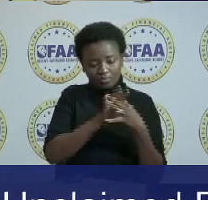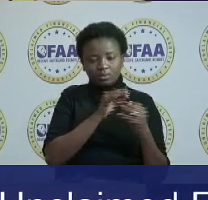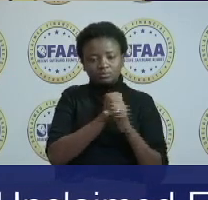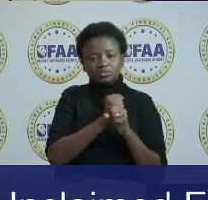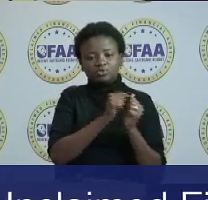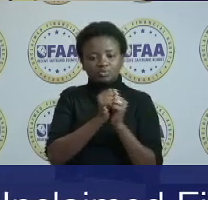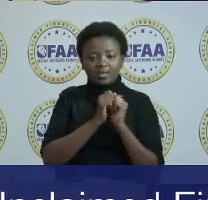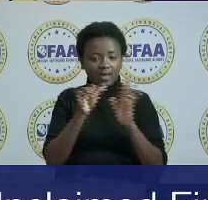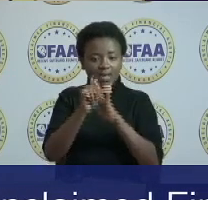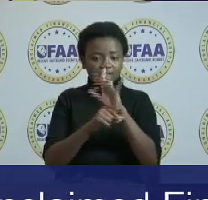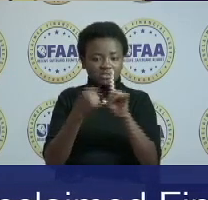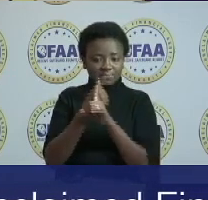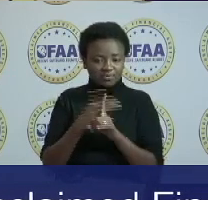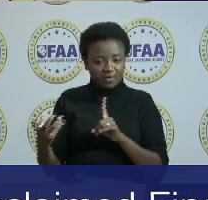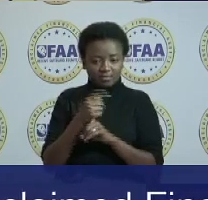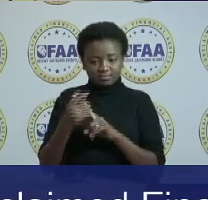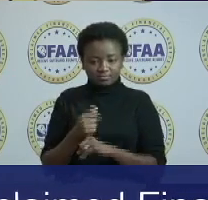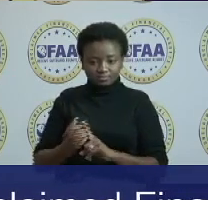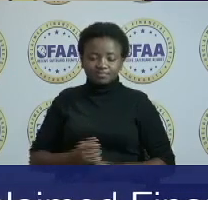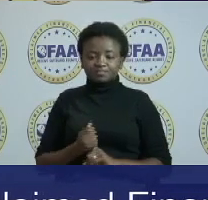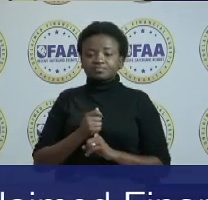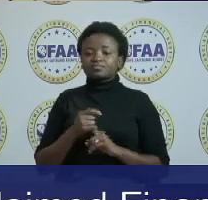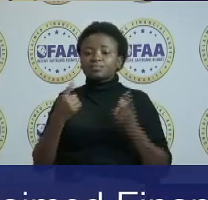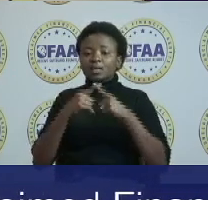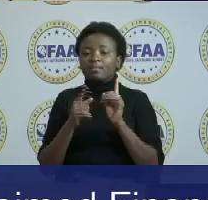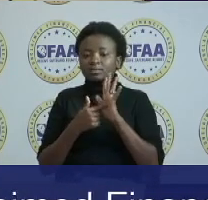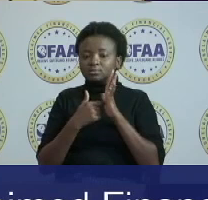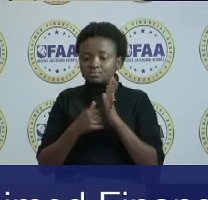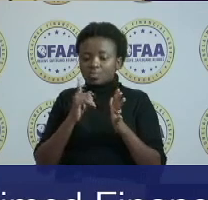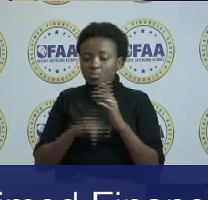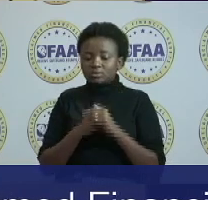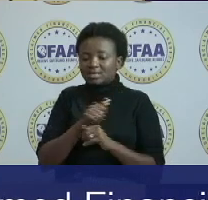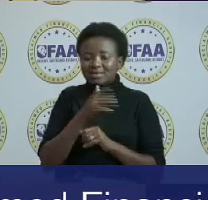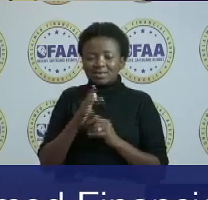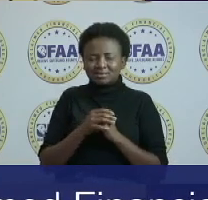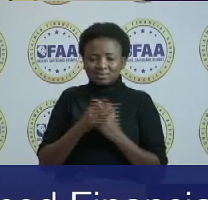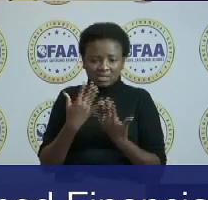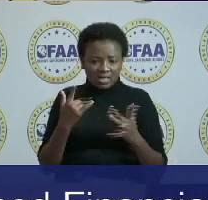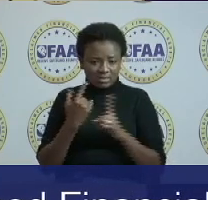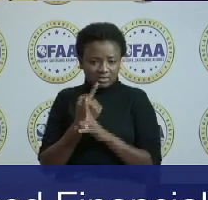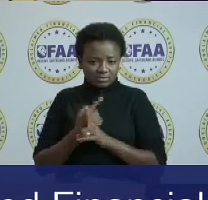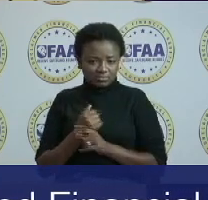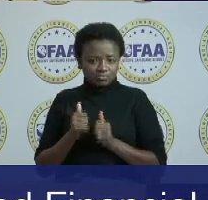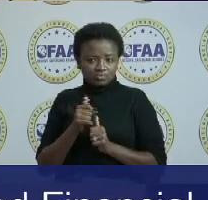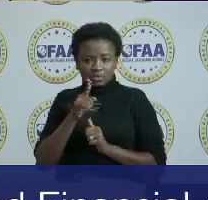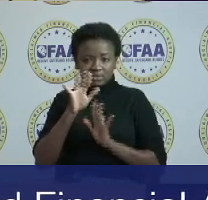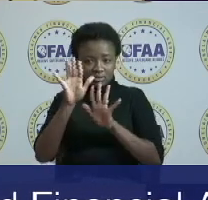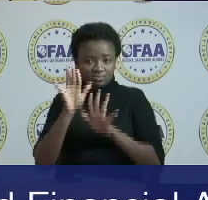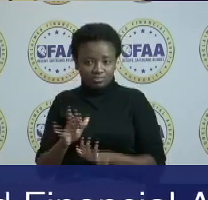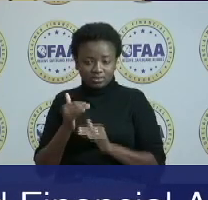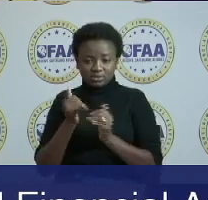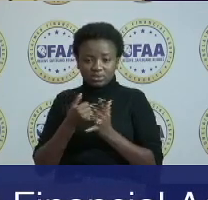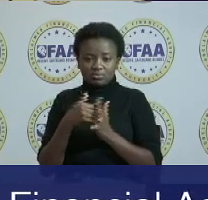the key elements is the reuniting the unclaimed assets, which is a very crucial aspect of this